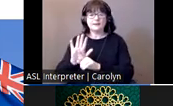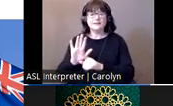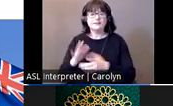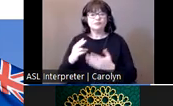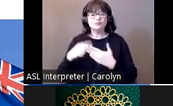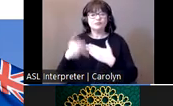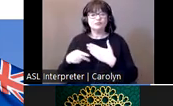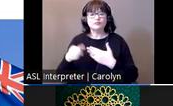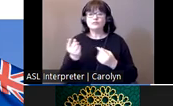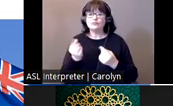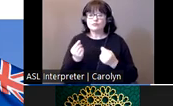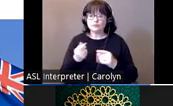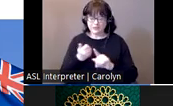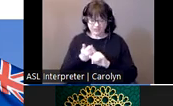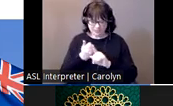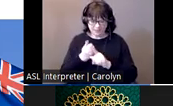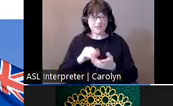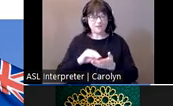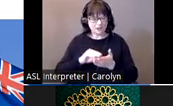they were essentially doing micro-credentials